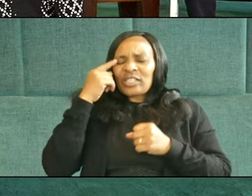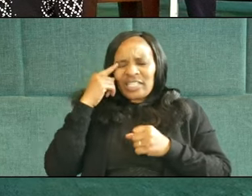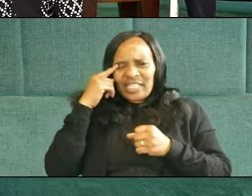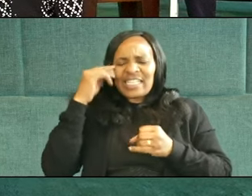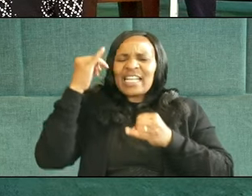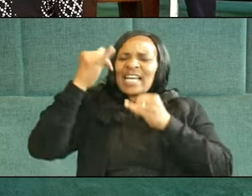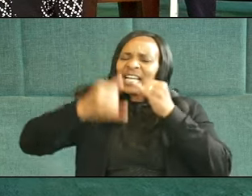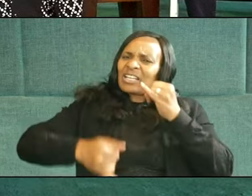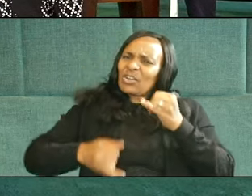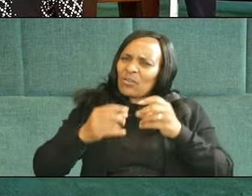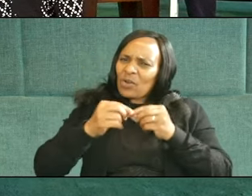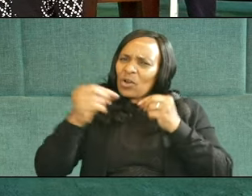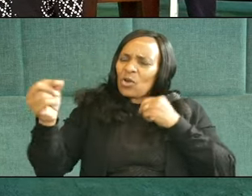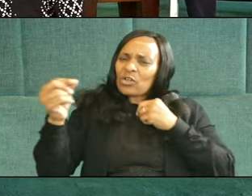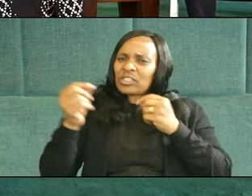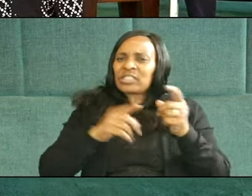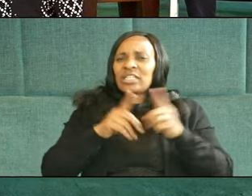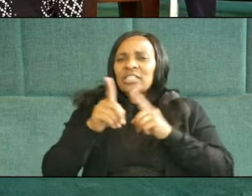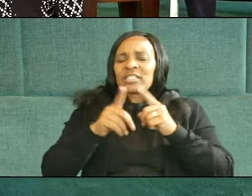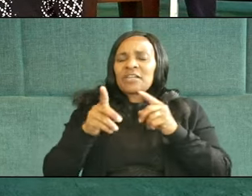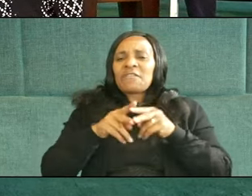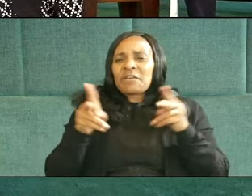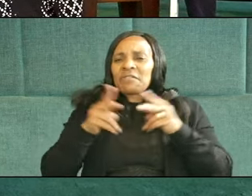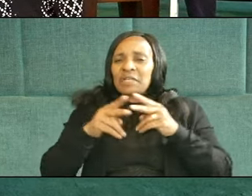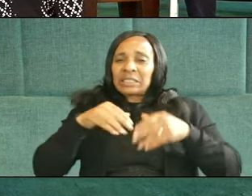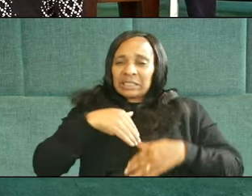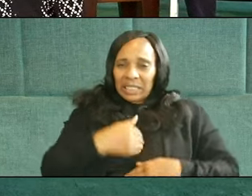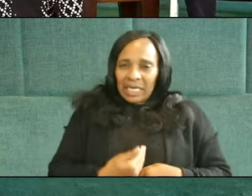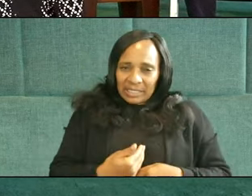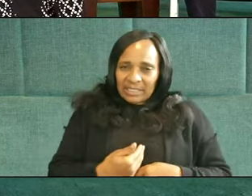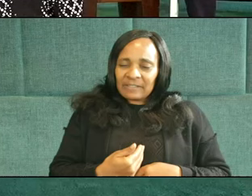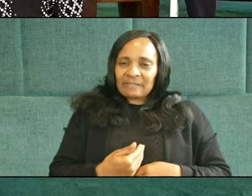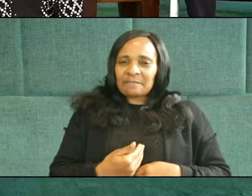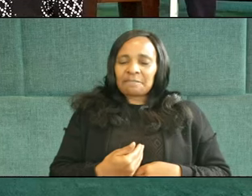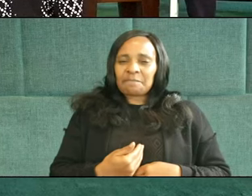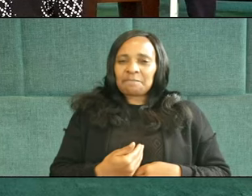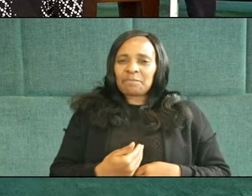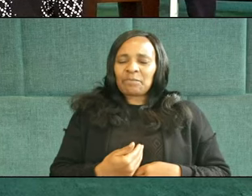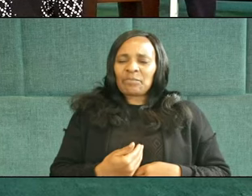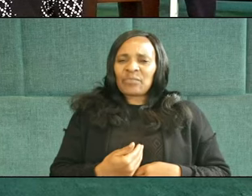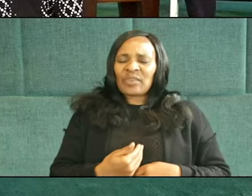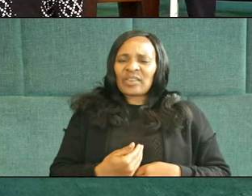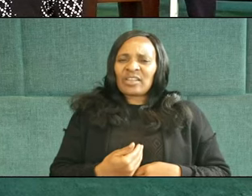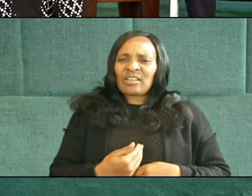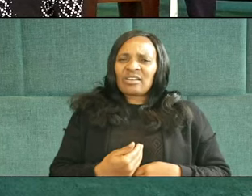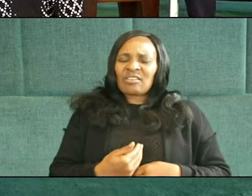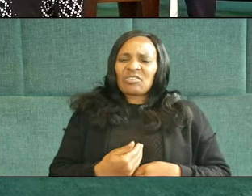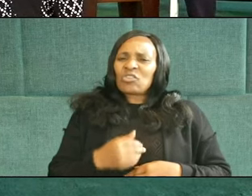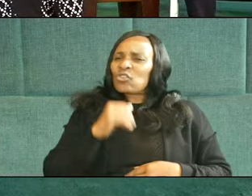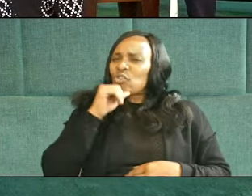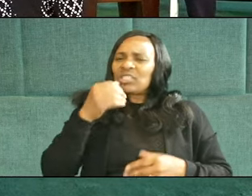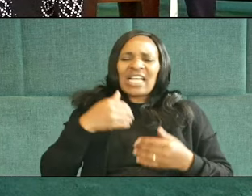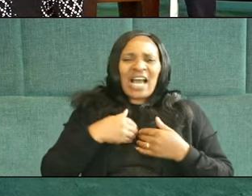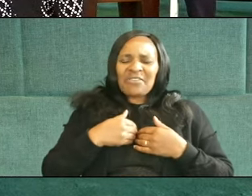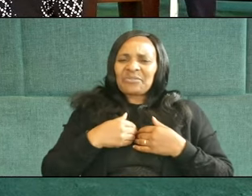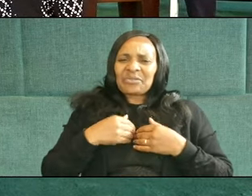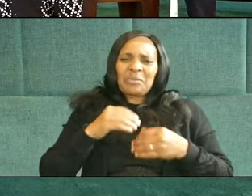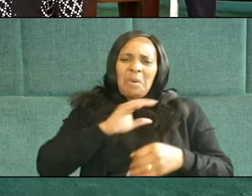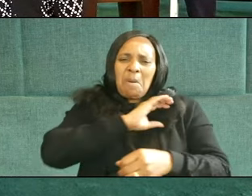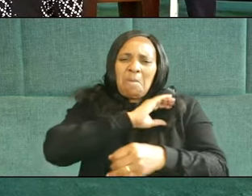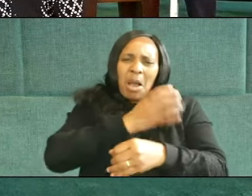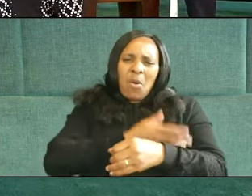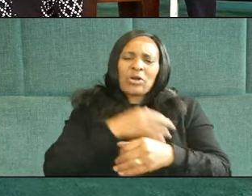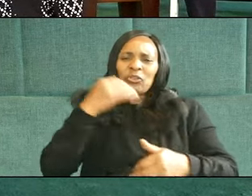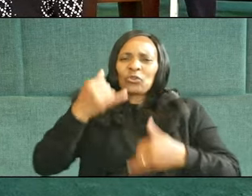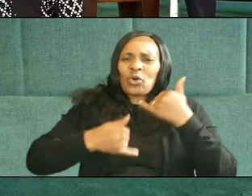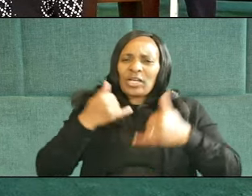end of a long journey specifically is very tiring. You're tired, and you don't have really the energy to enjoy